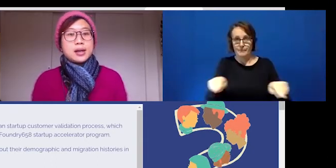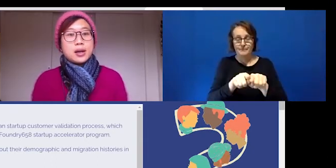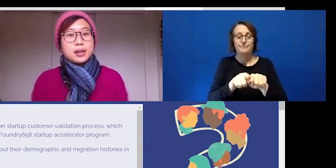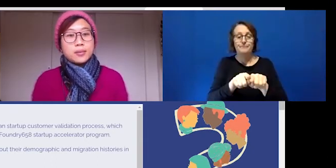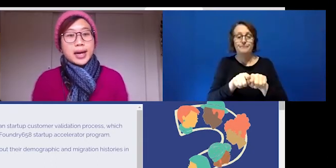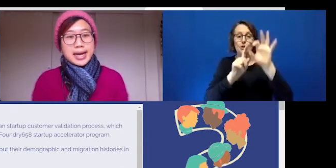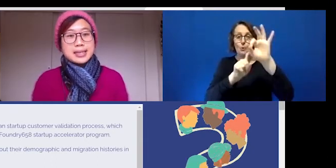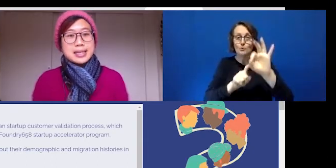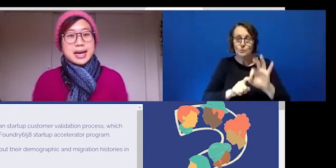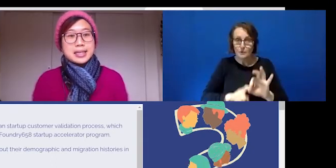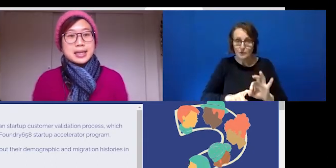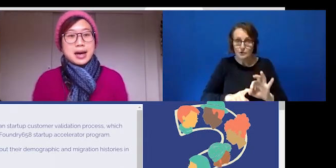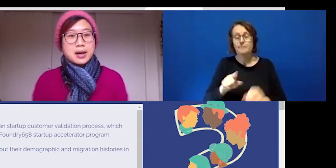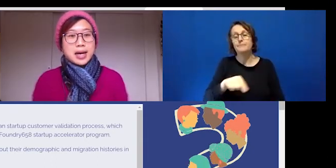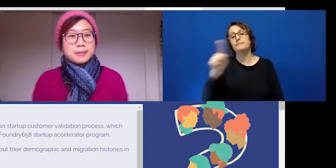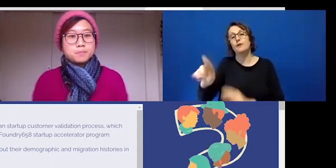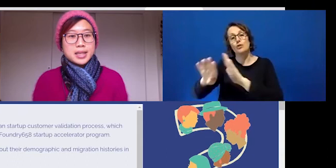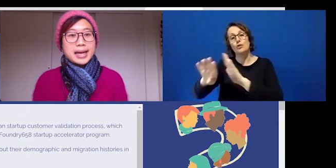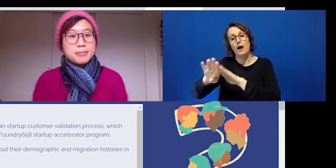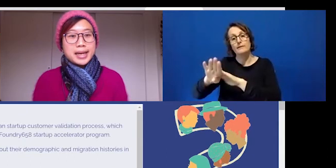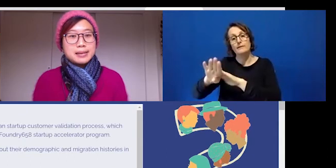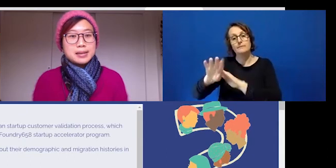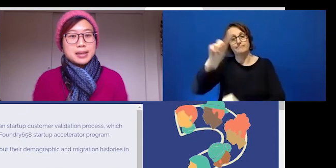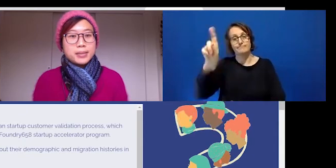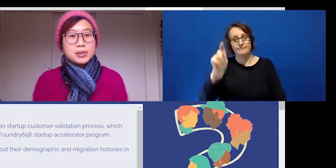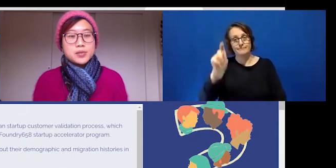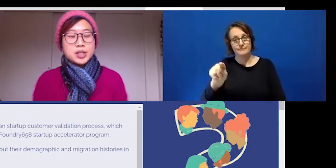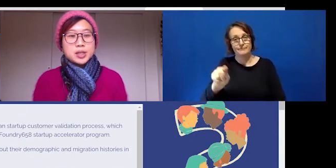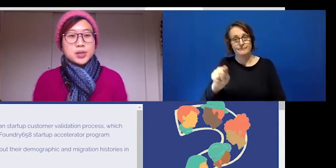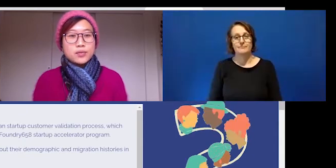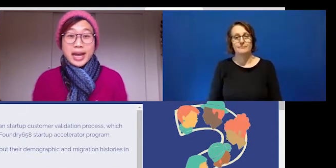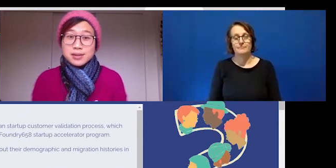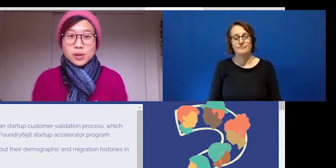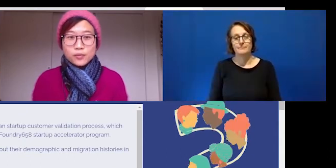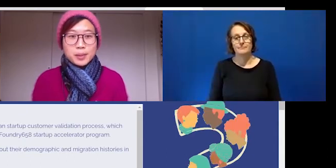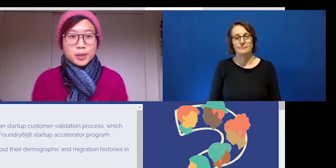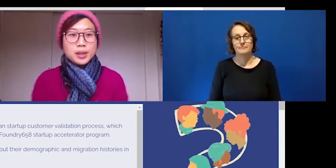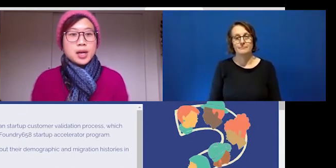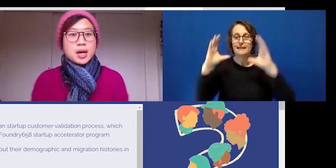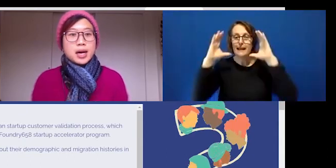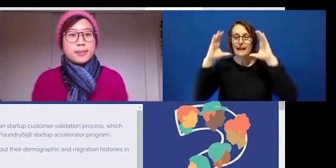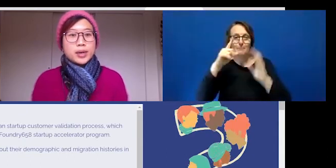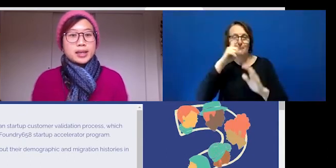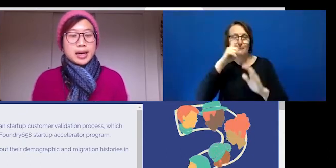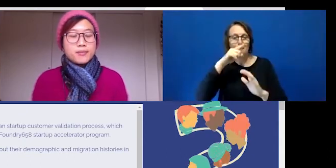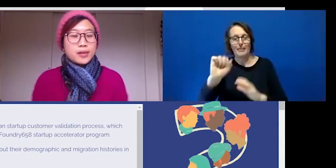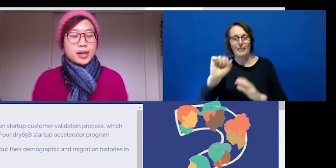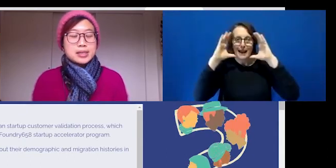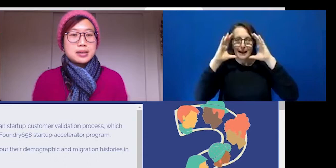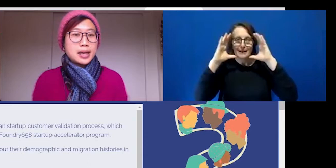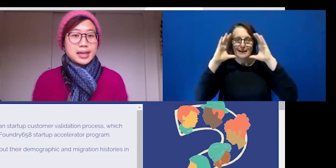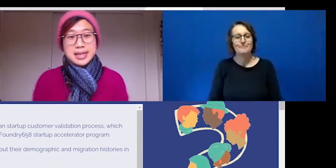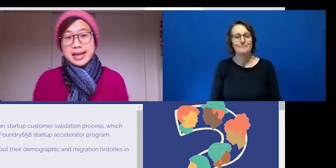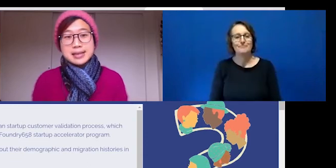And then on the right-hand side are animated illustrations of heads of people with